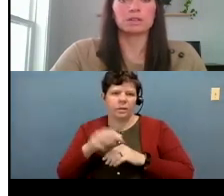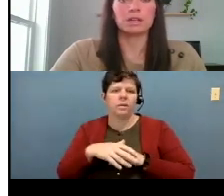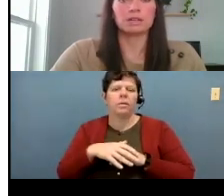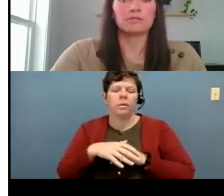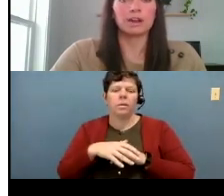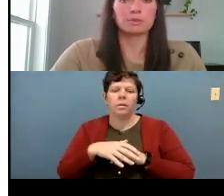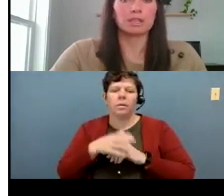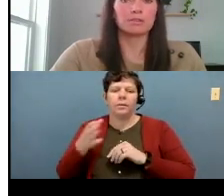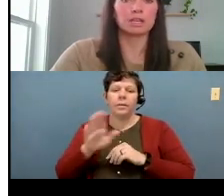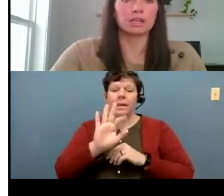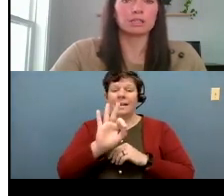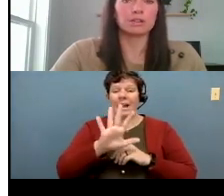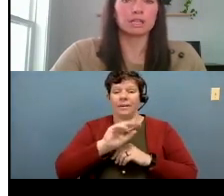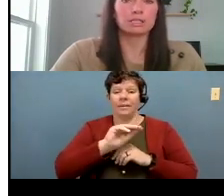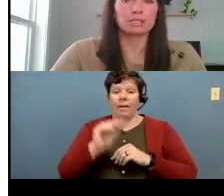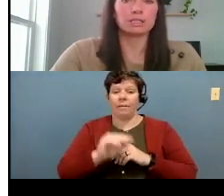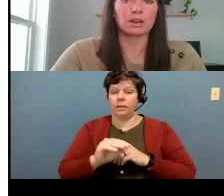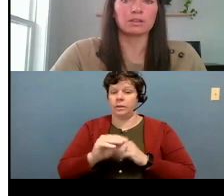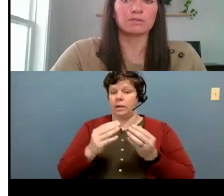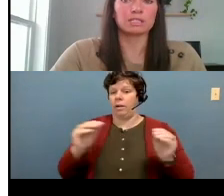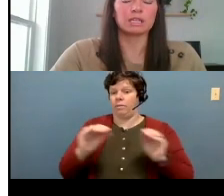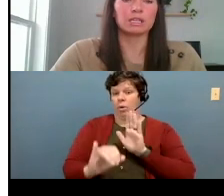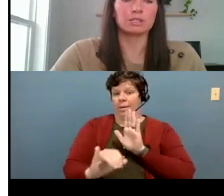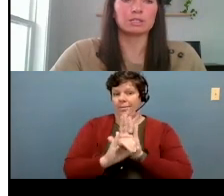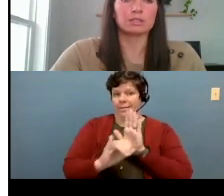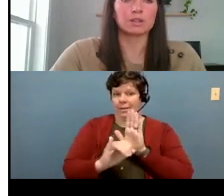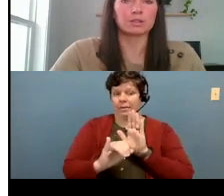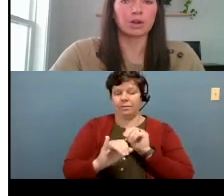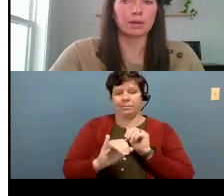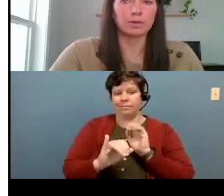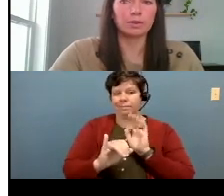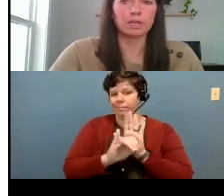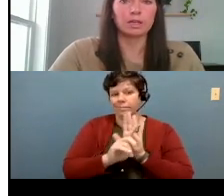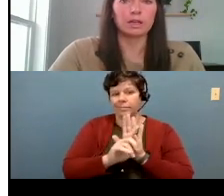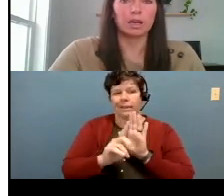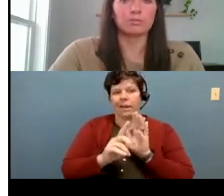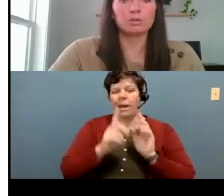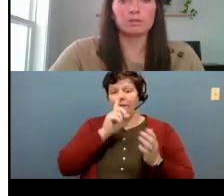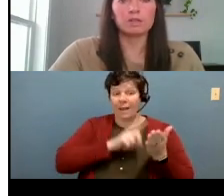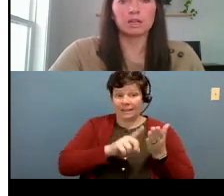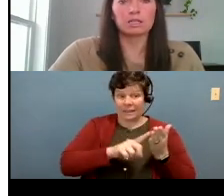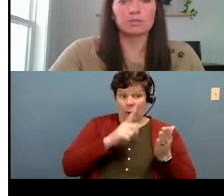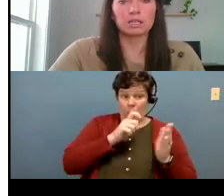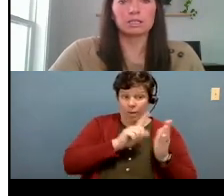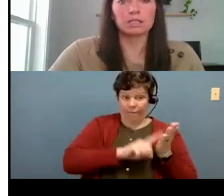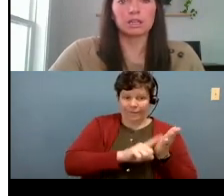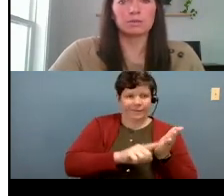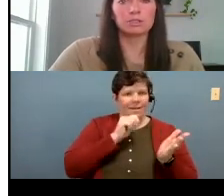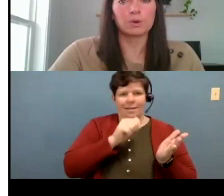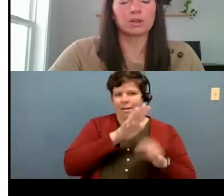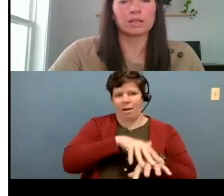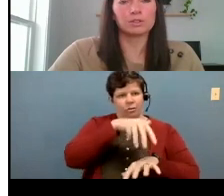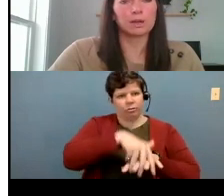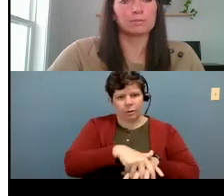with 95% of the unidentified cases, the investigating agency is non-tribal. Most of the unidentified cases in